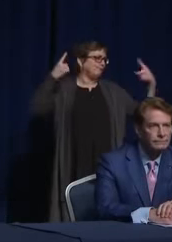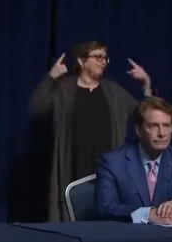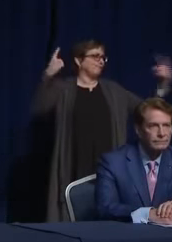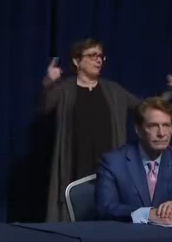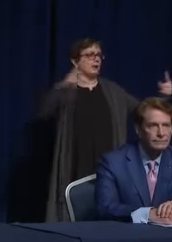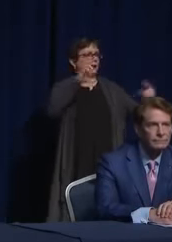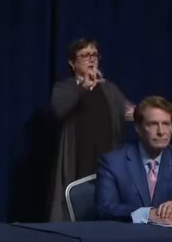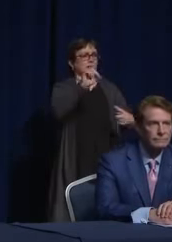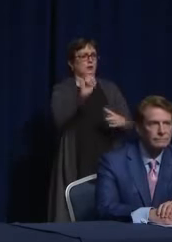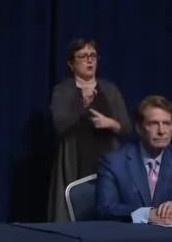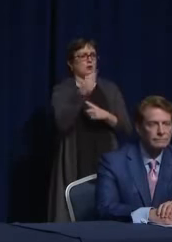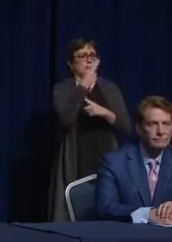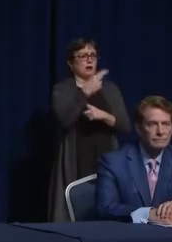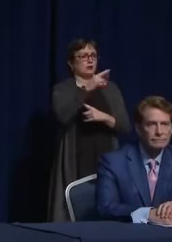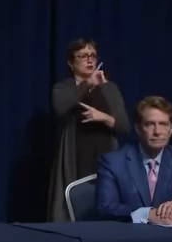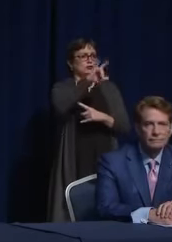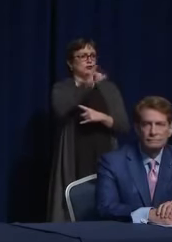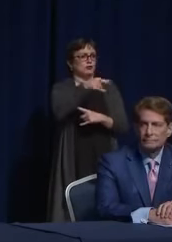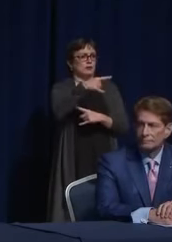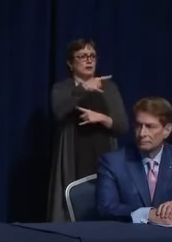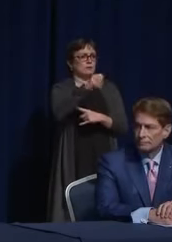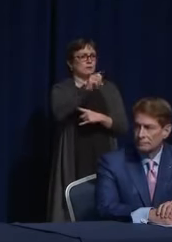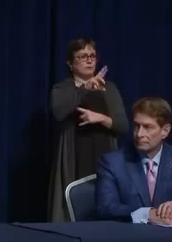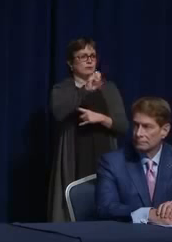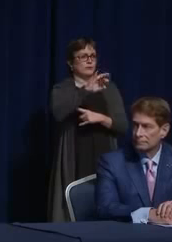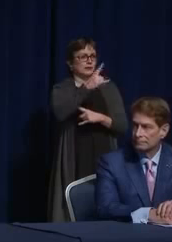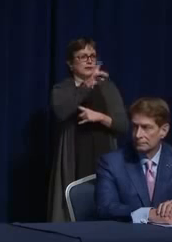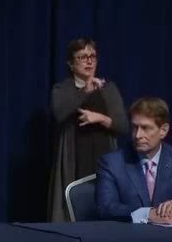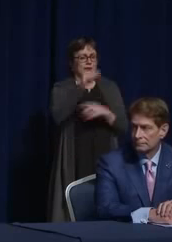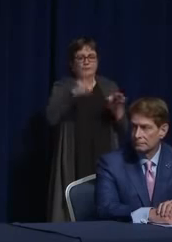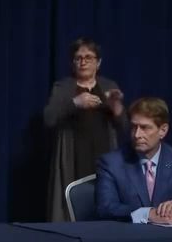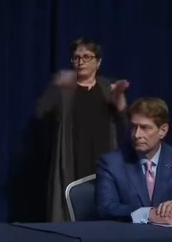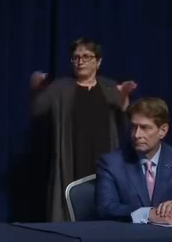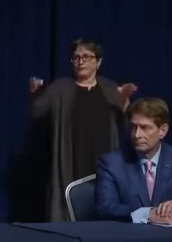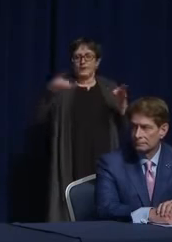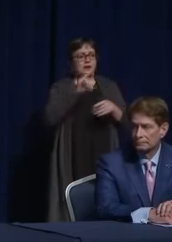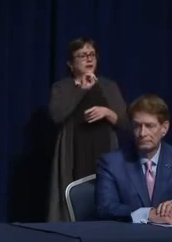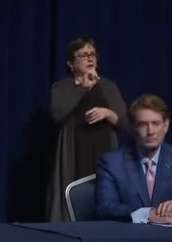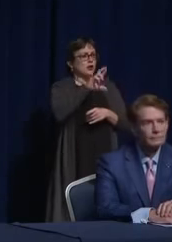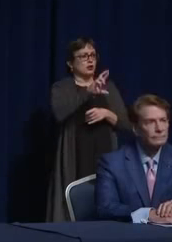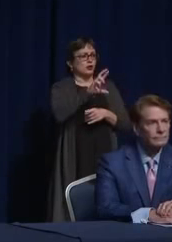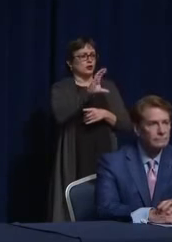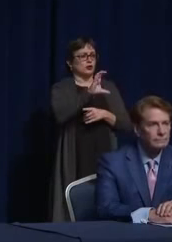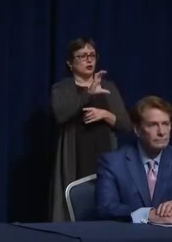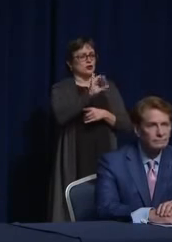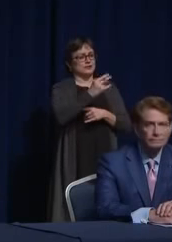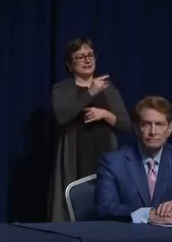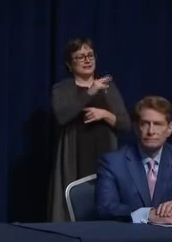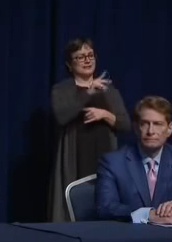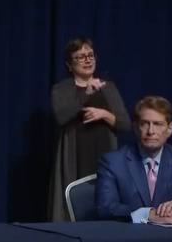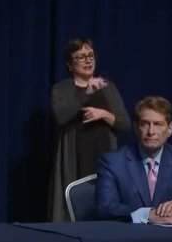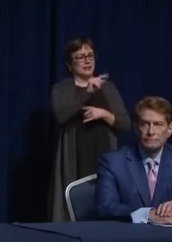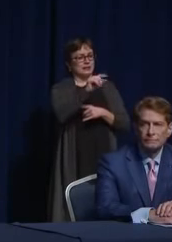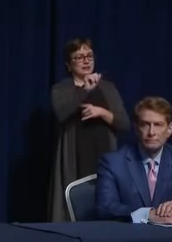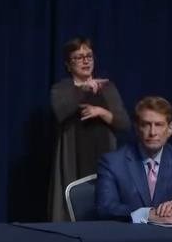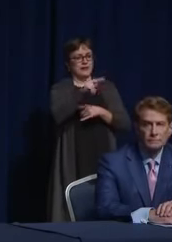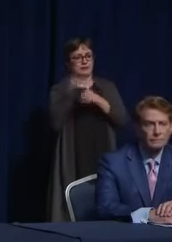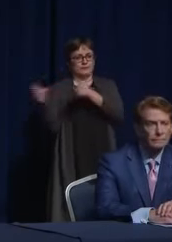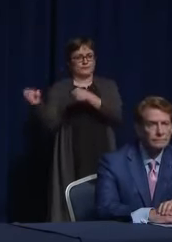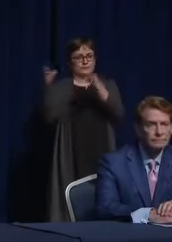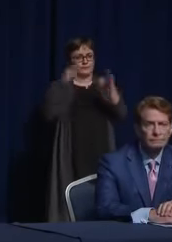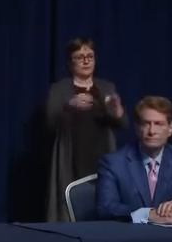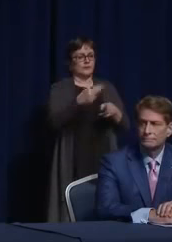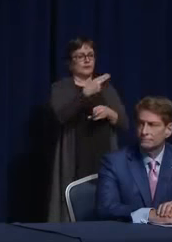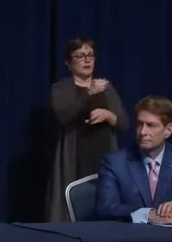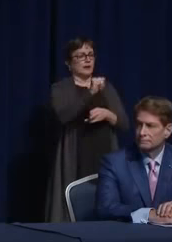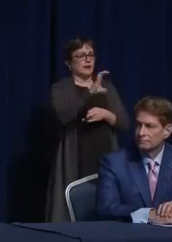Persicelli. To her right, our state's epidemiologist, Dr. Christina Tan. To my immediate left, the Hackensack Meridian Health